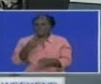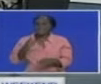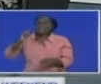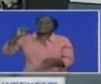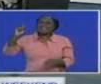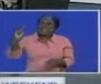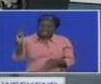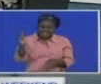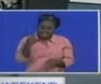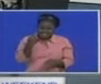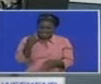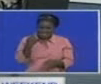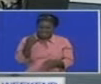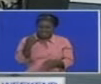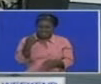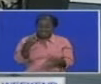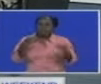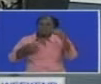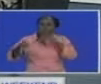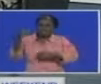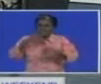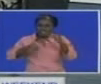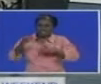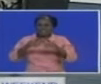Kenyans arguably voted,